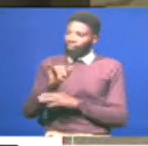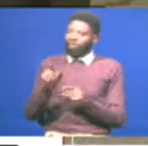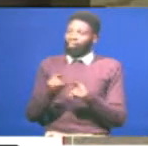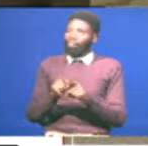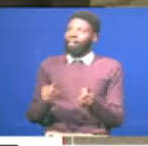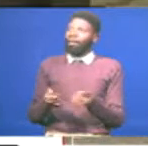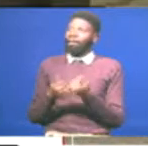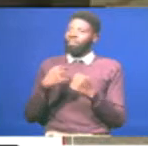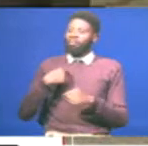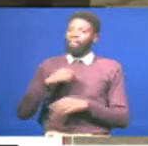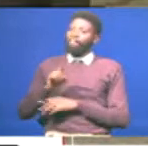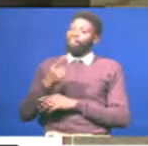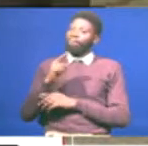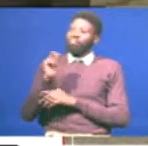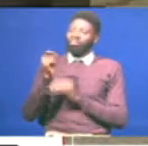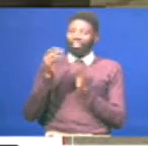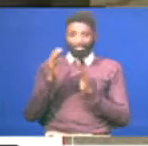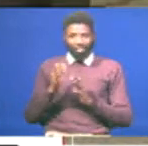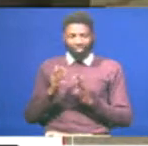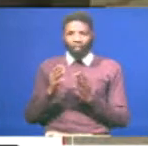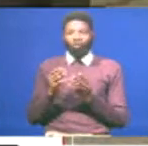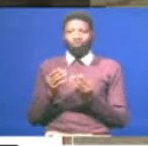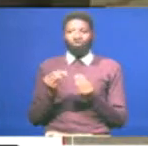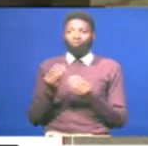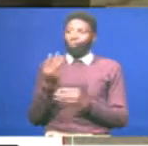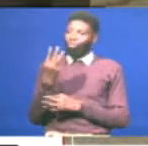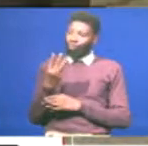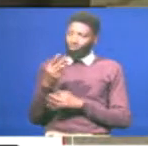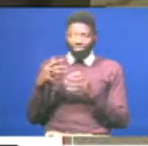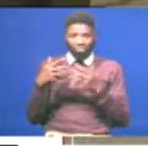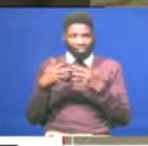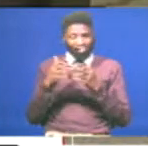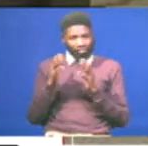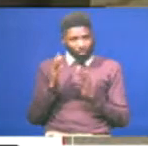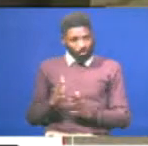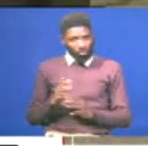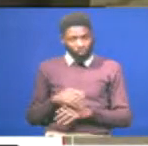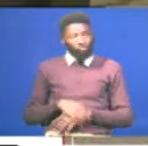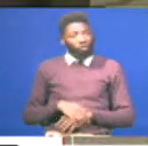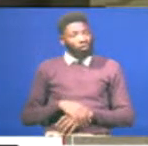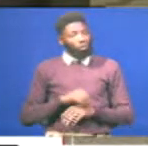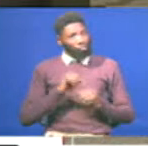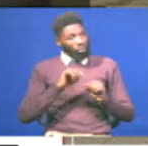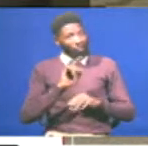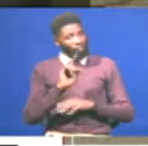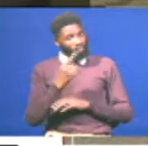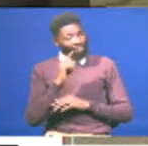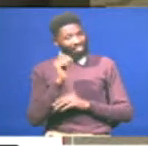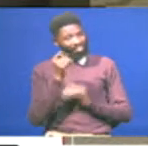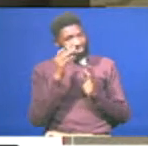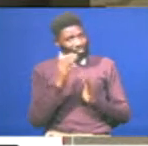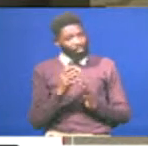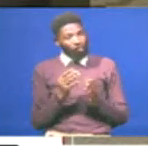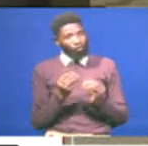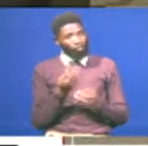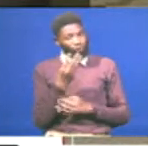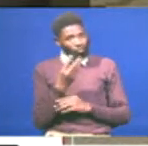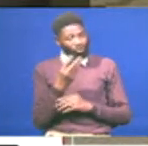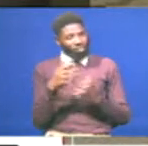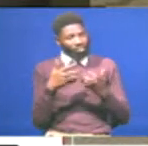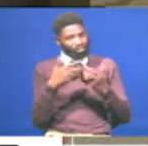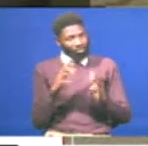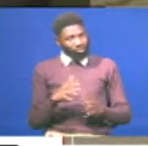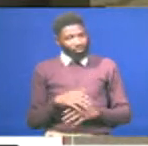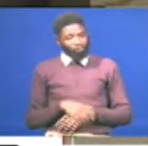the first Kenyan software engineer. And the first Kenyan software engineer. Correct. That's